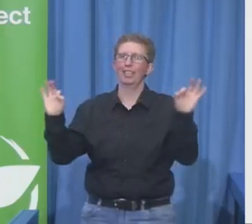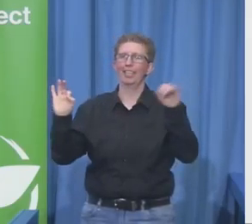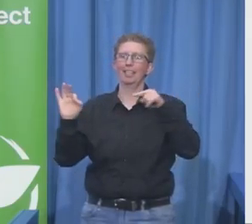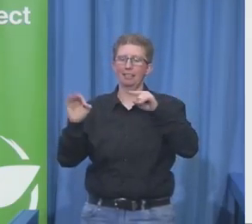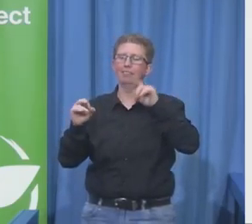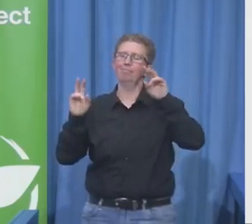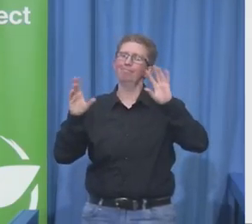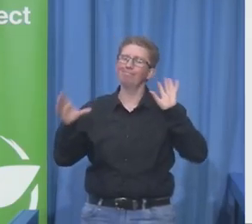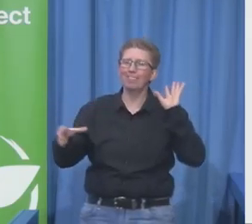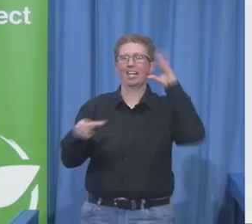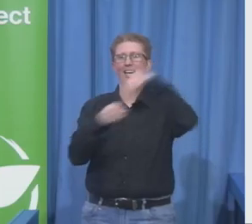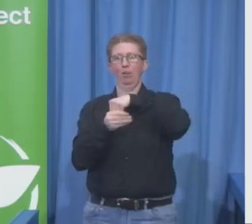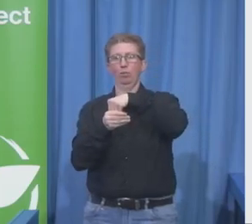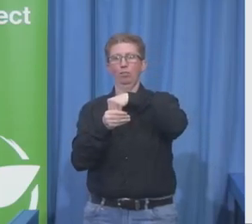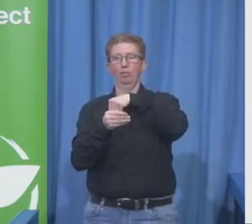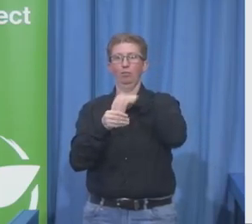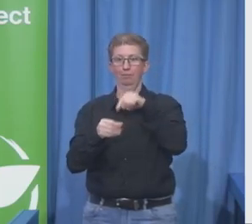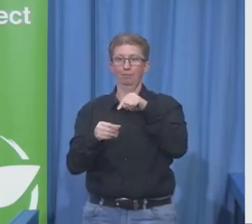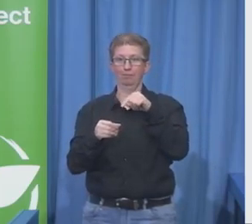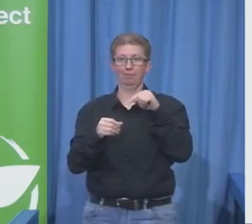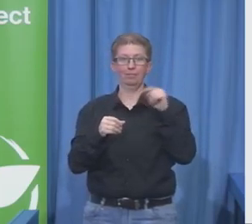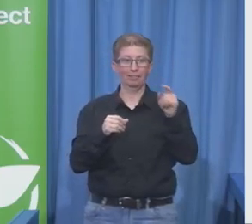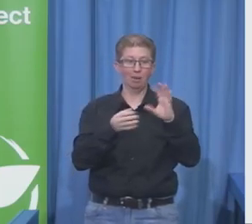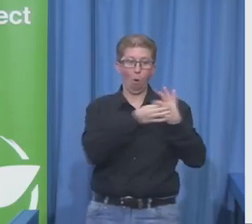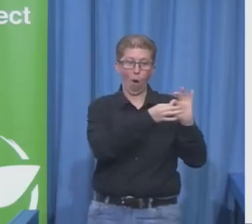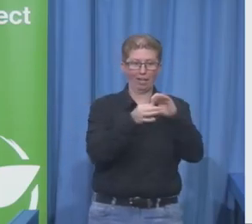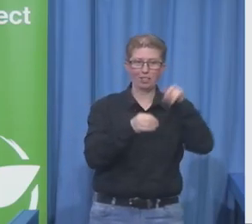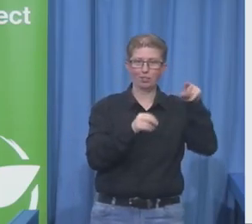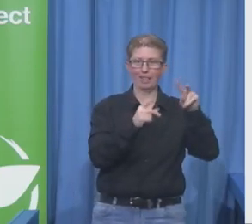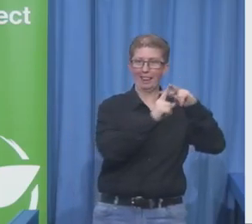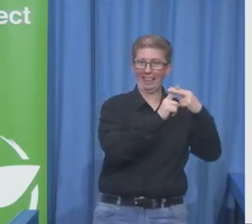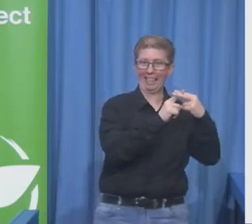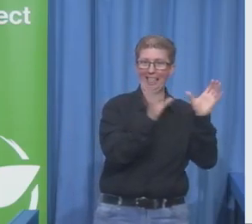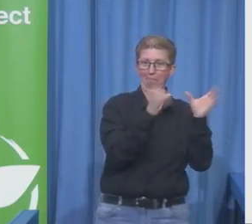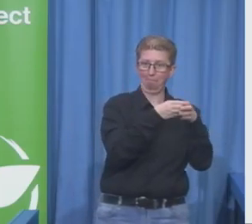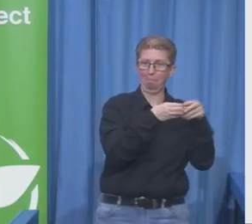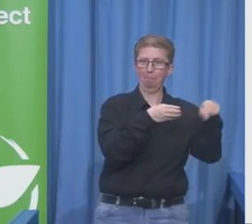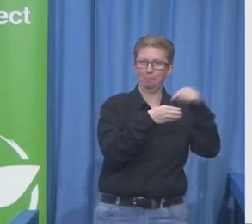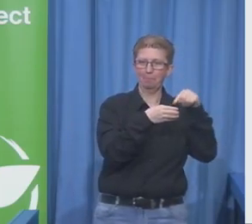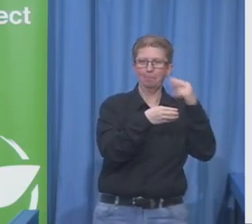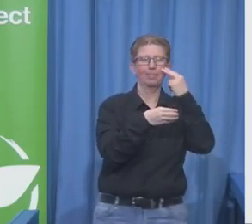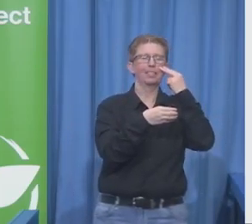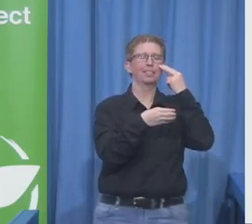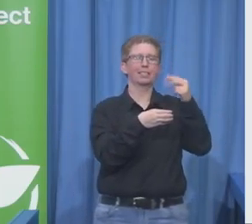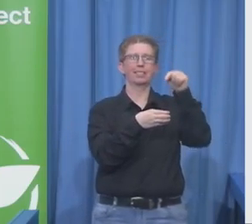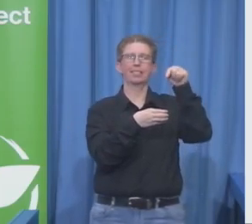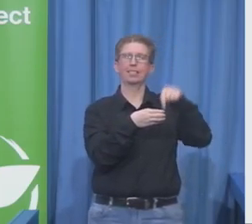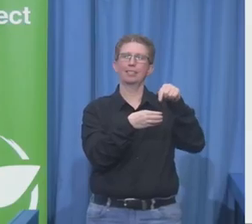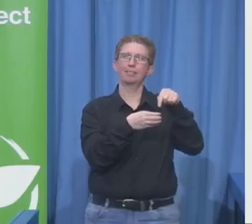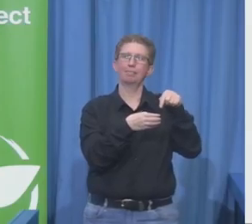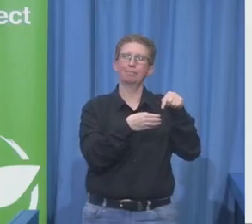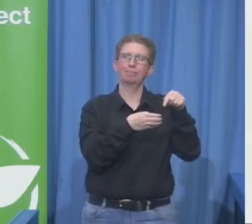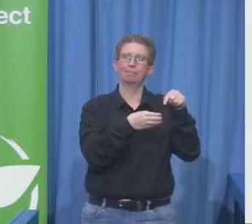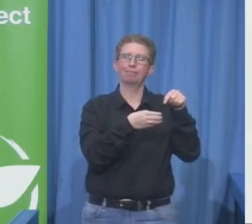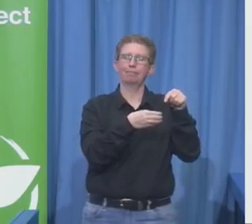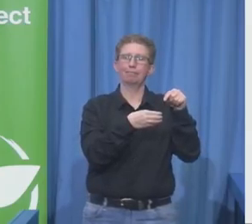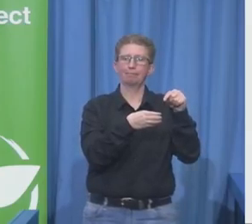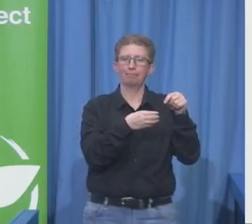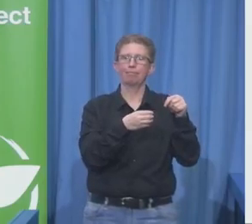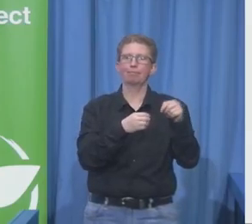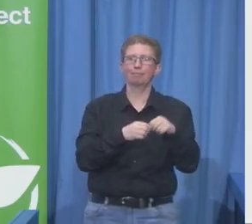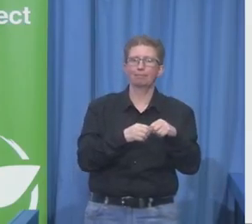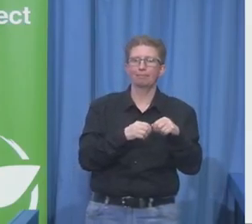through this exercise. As a matter of fact, we also ran a contest internally on breaking